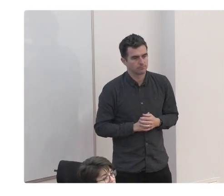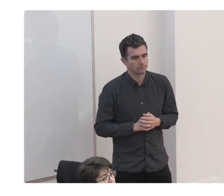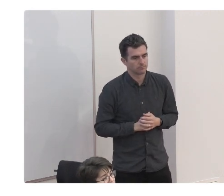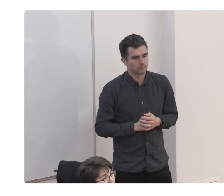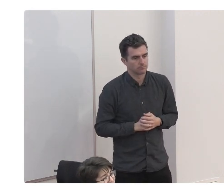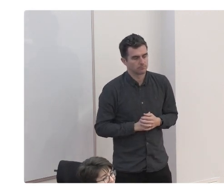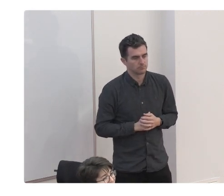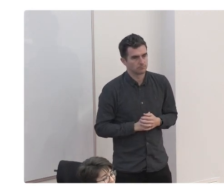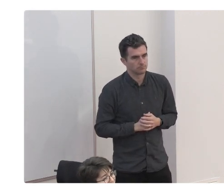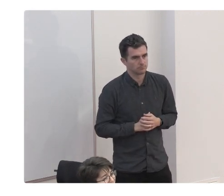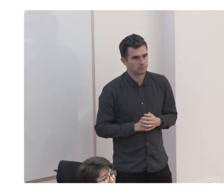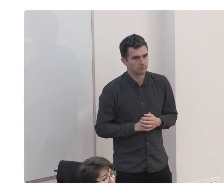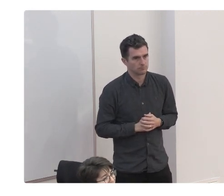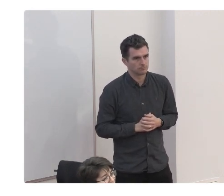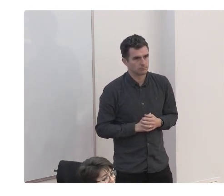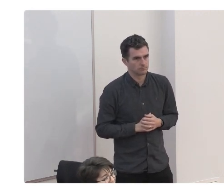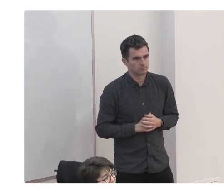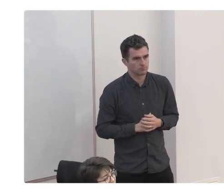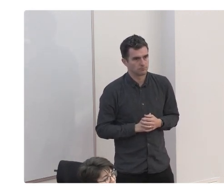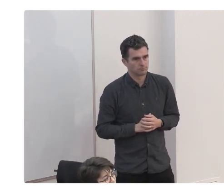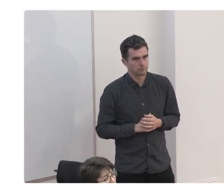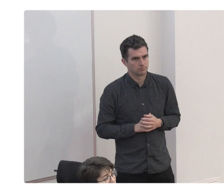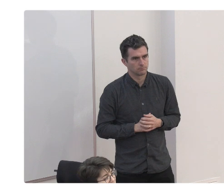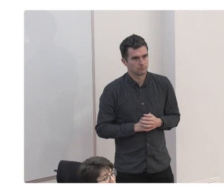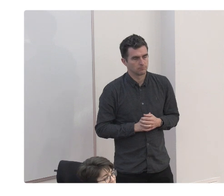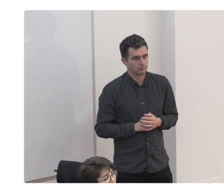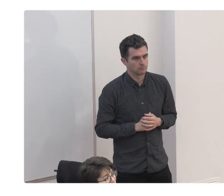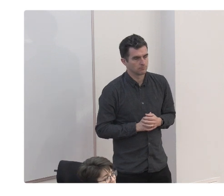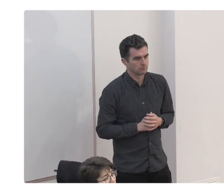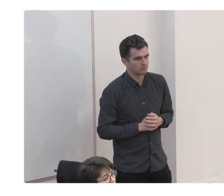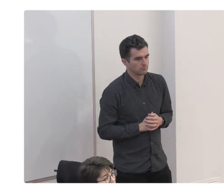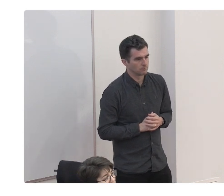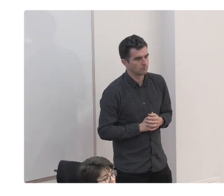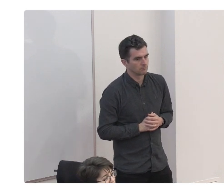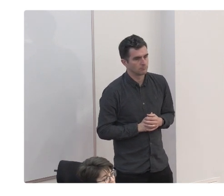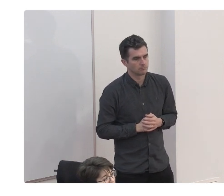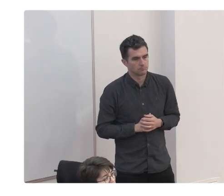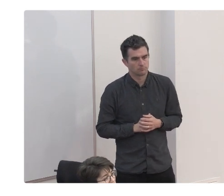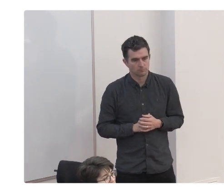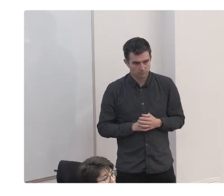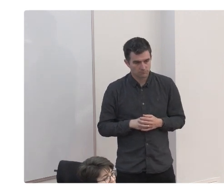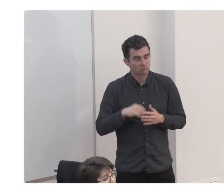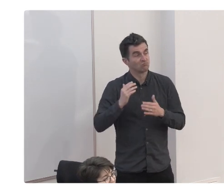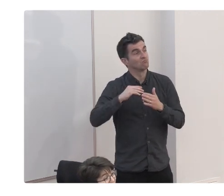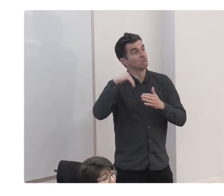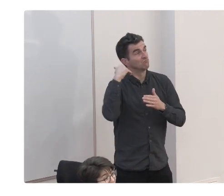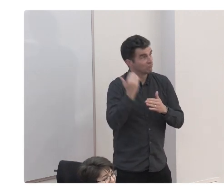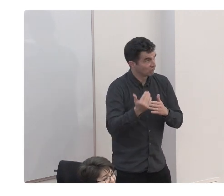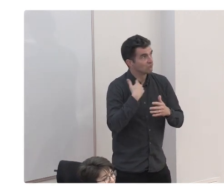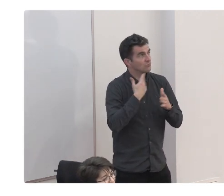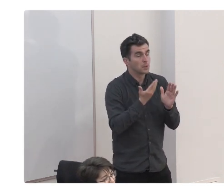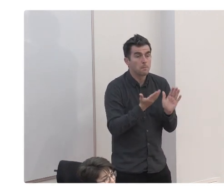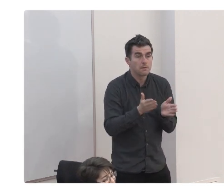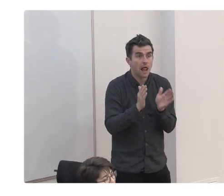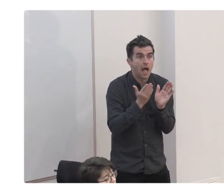because unfortunately, after ratification of the convention on behalf of Afghanistan Republic government, they